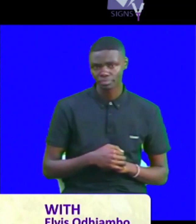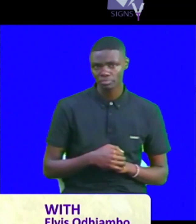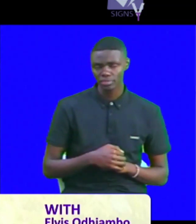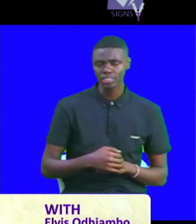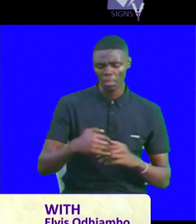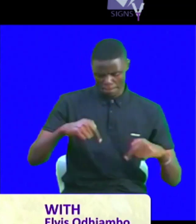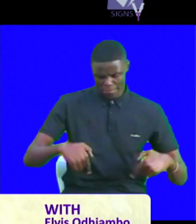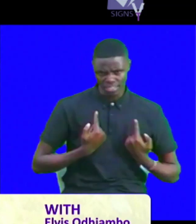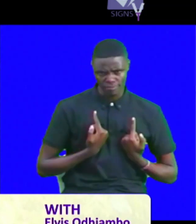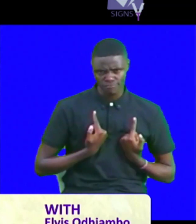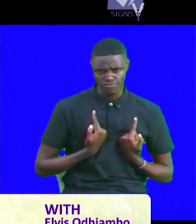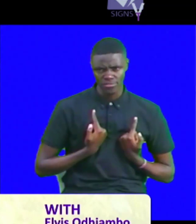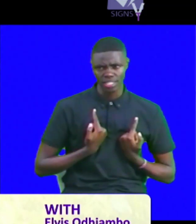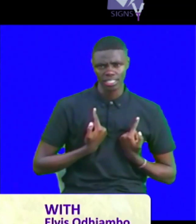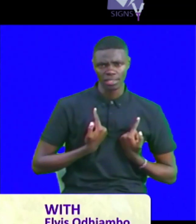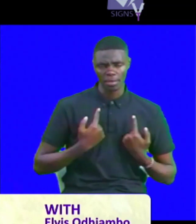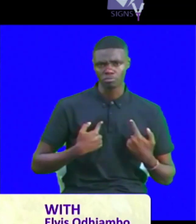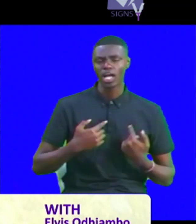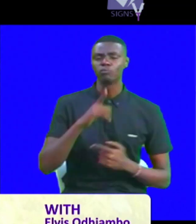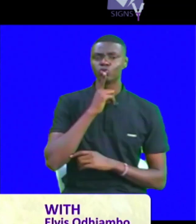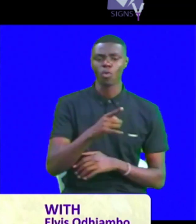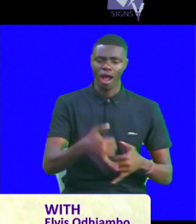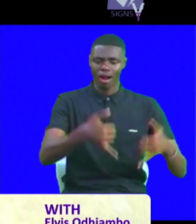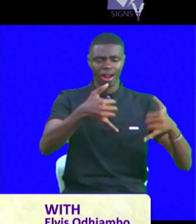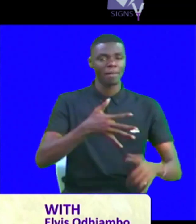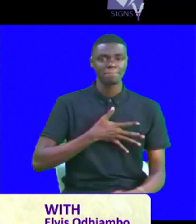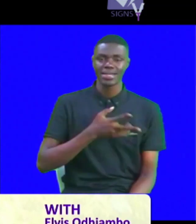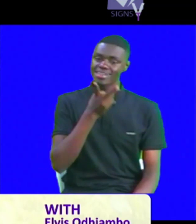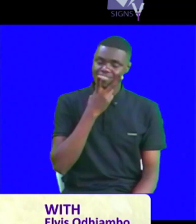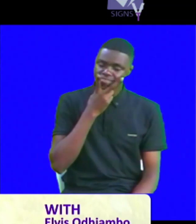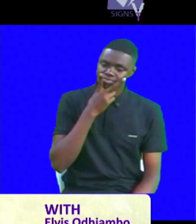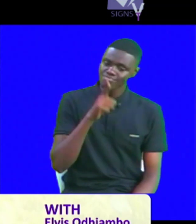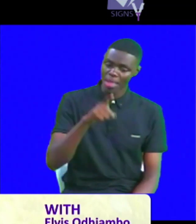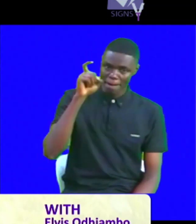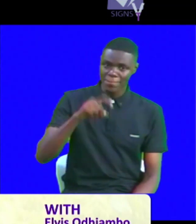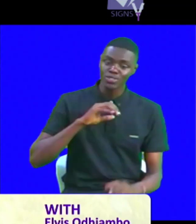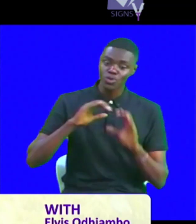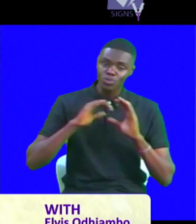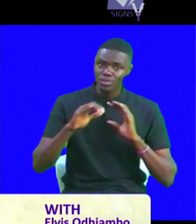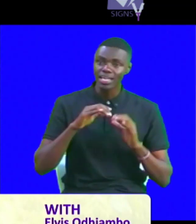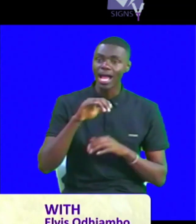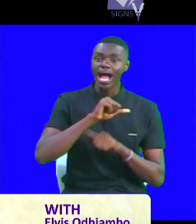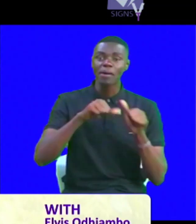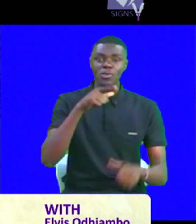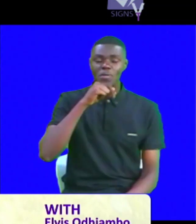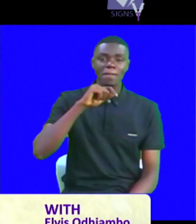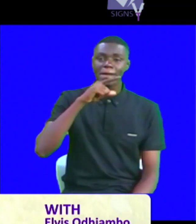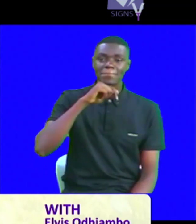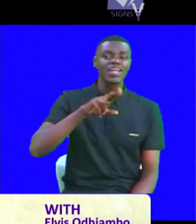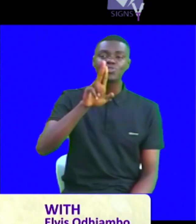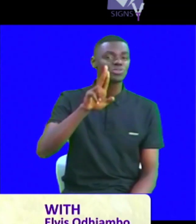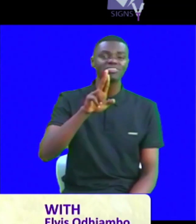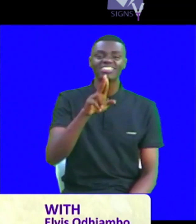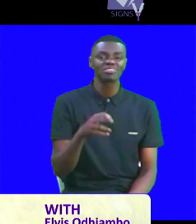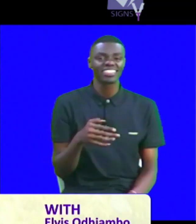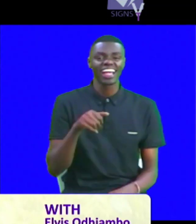kesho atacheza. So mimi kwangu kivyangu hapo hivyo ni kikombe ni yetu. Elvis yeye anafaa aongea hata yeye